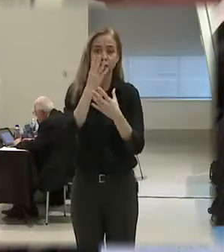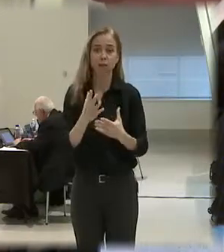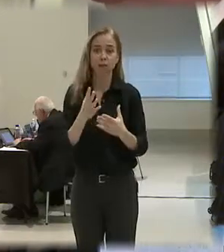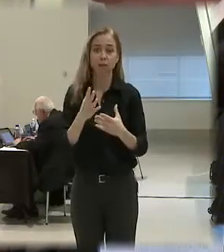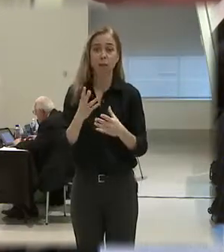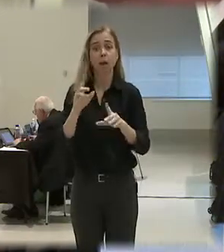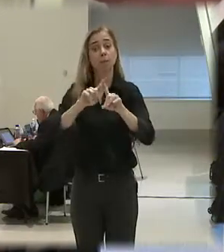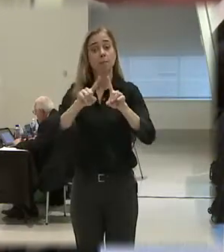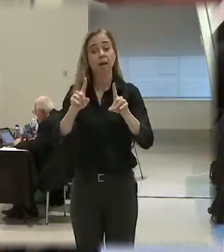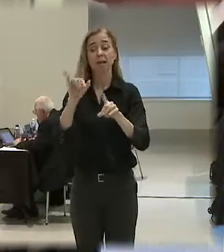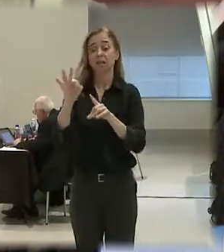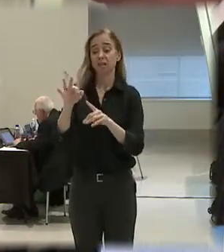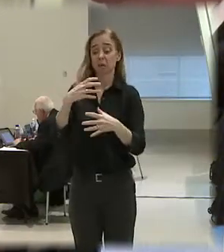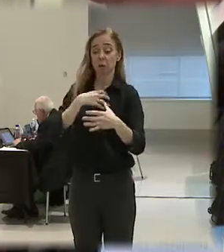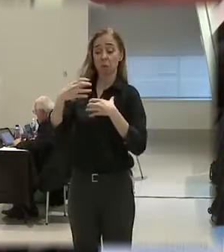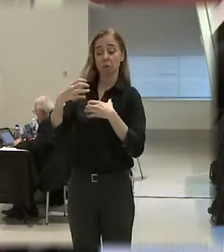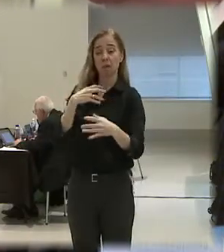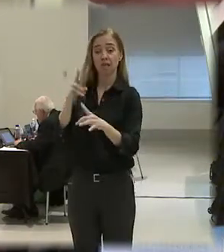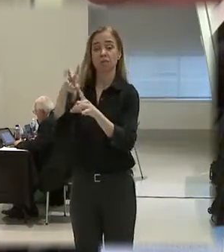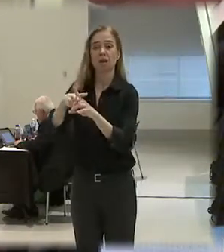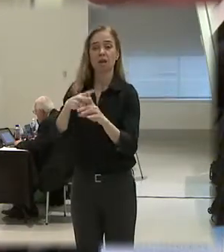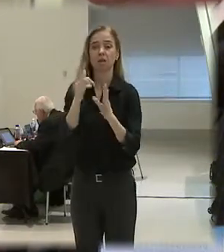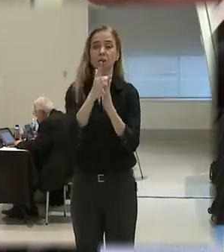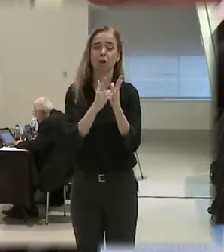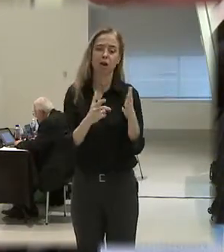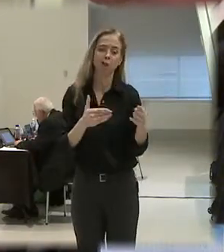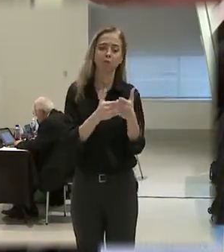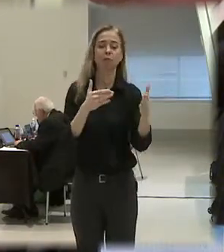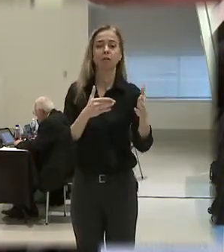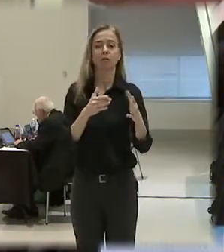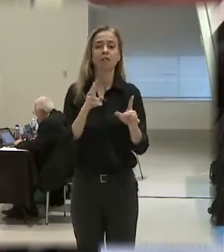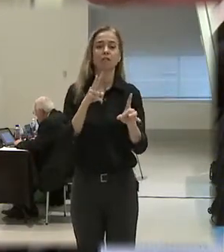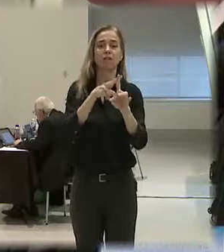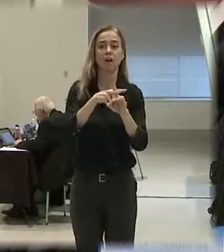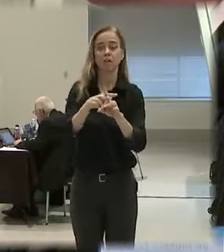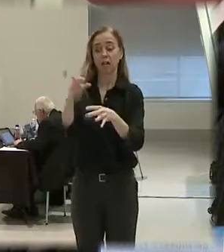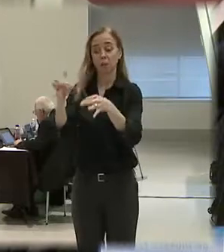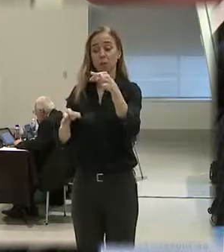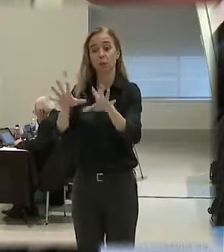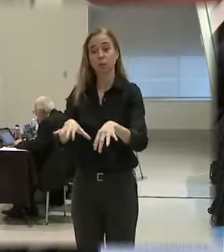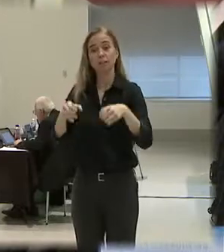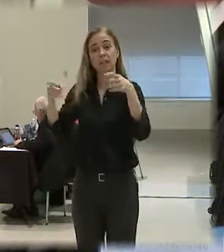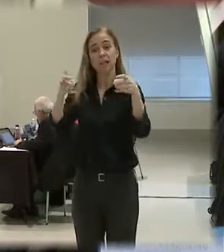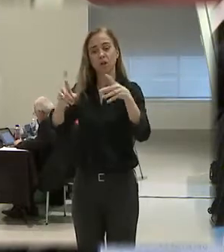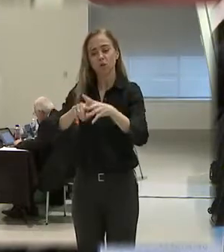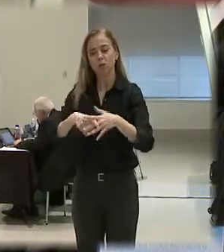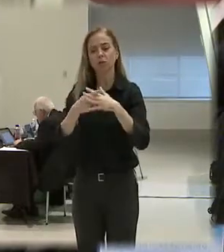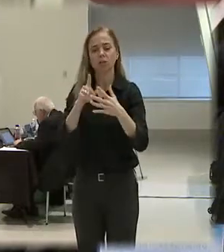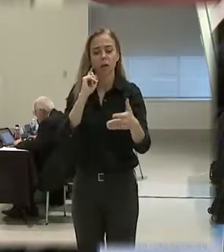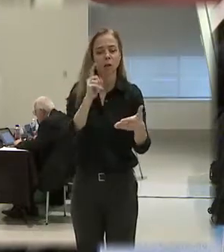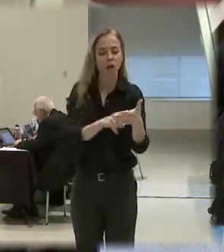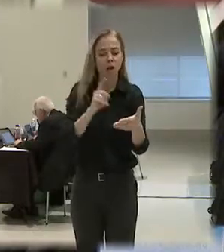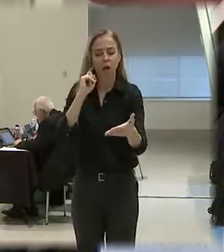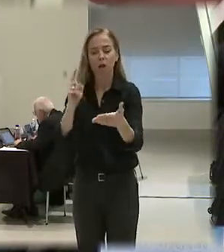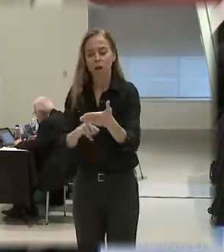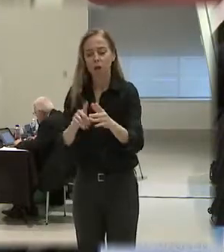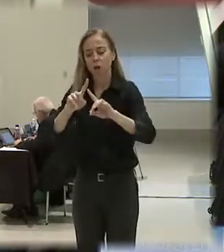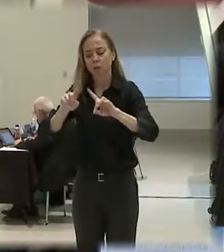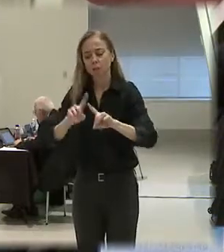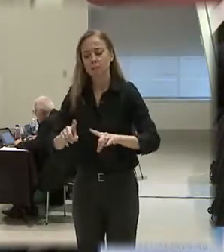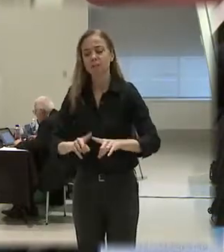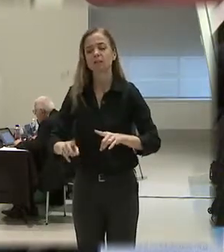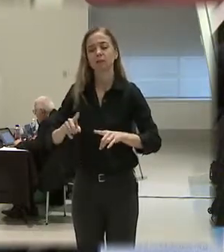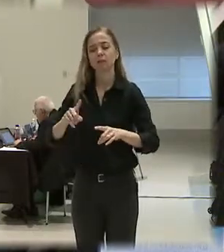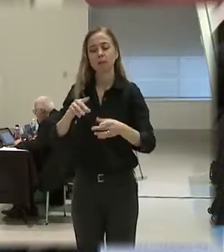complaints are filed or lawsuits are filed and the courts take over the investigations and we start seeing depositions, we start seeing